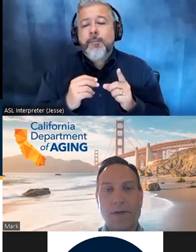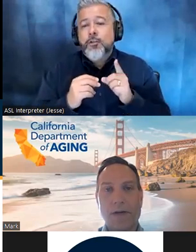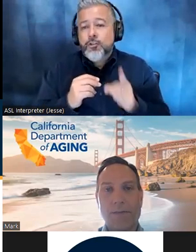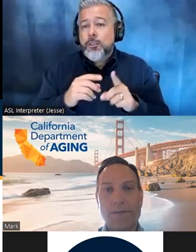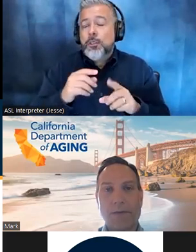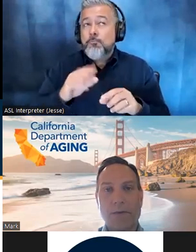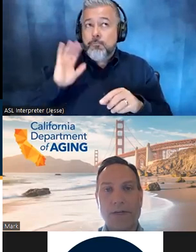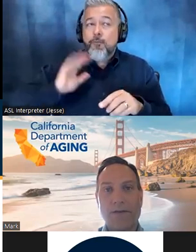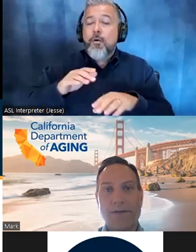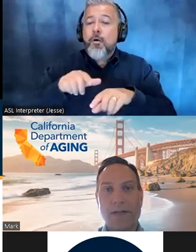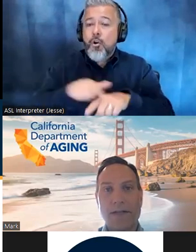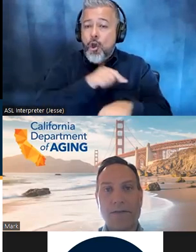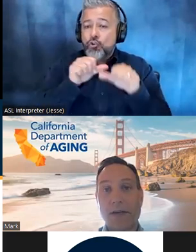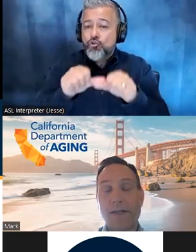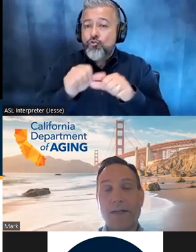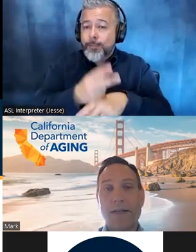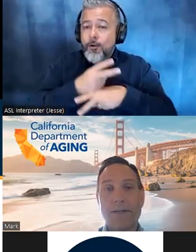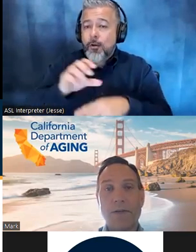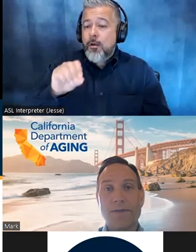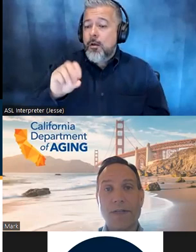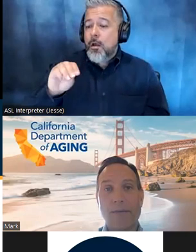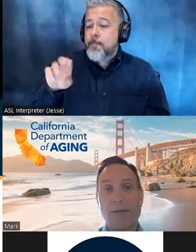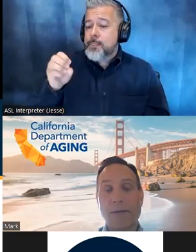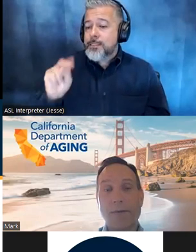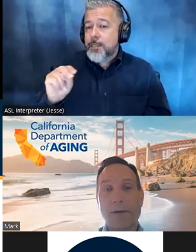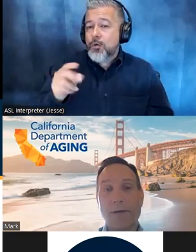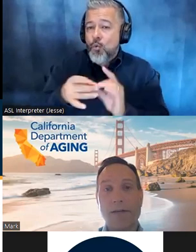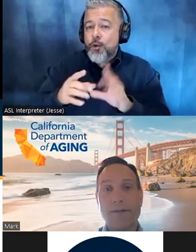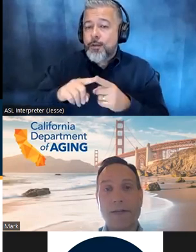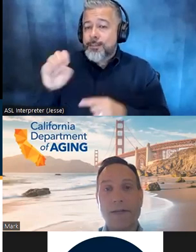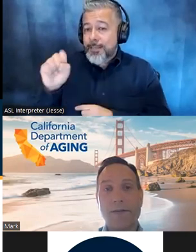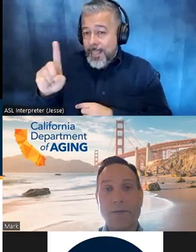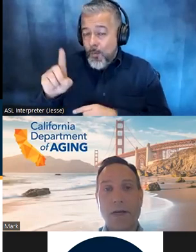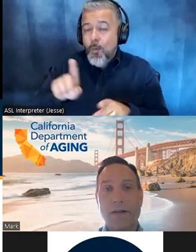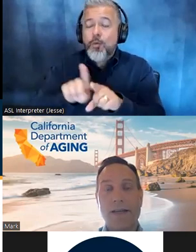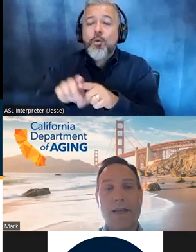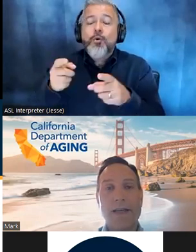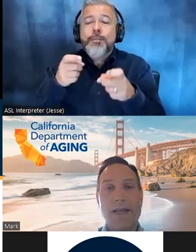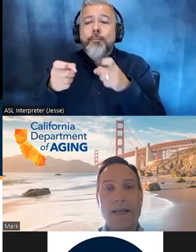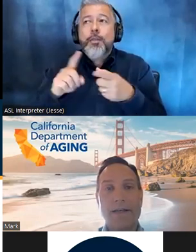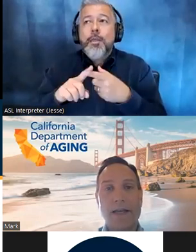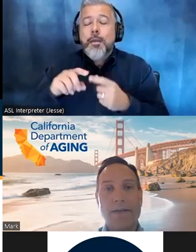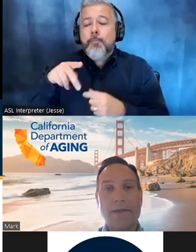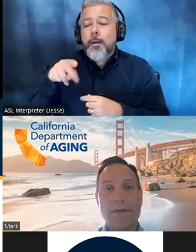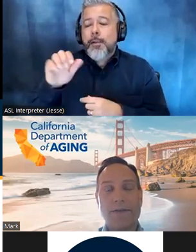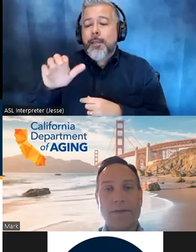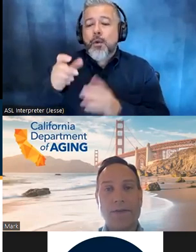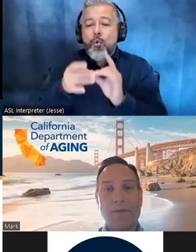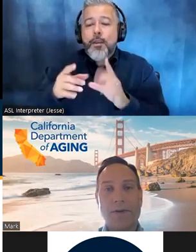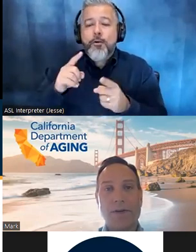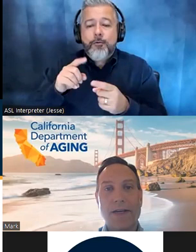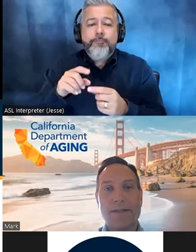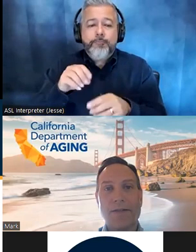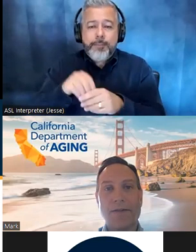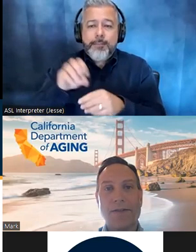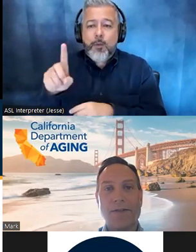long-term care ombudsman coordinator in San Diego County, as well as a deputy public guardian in San Diego as well, and having served as a social